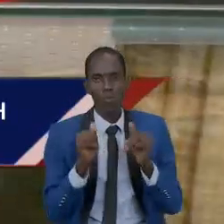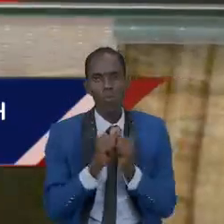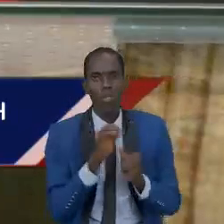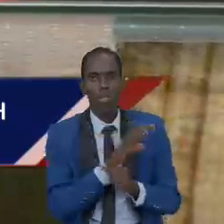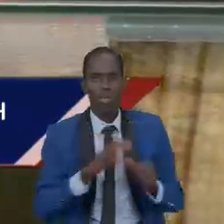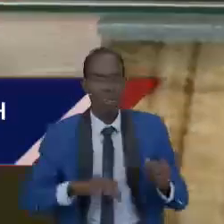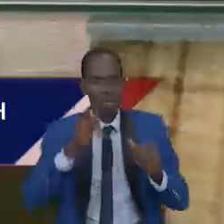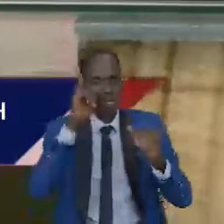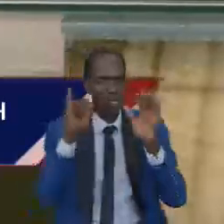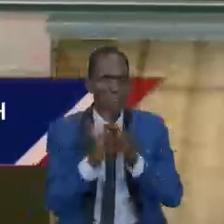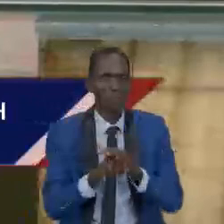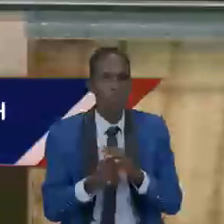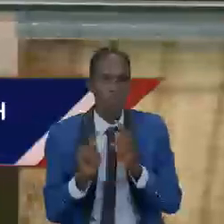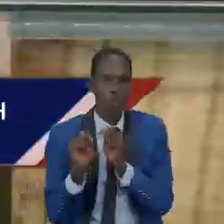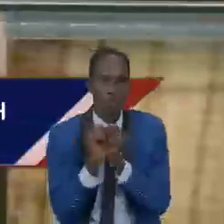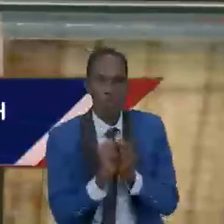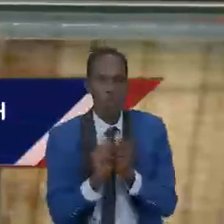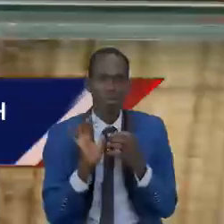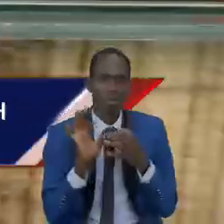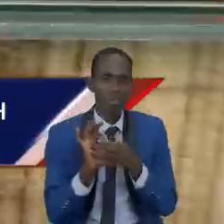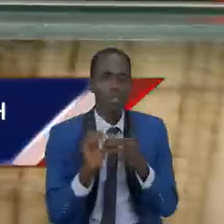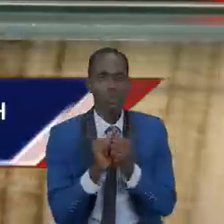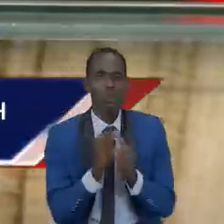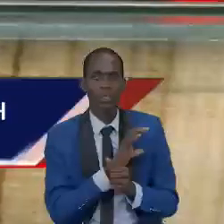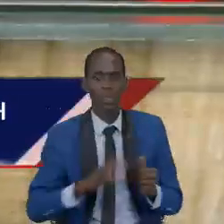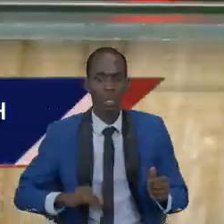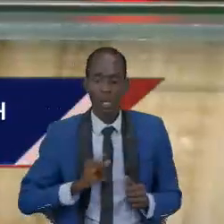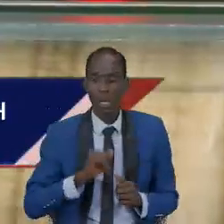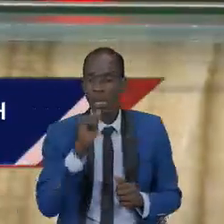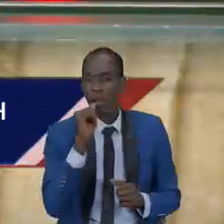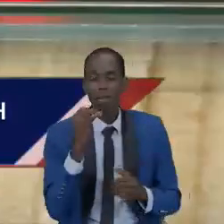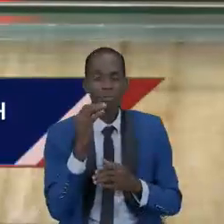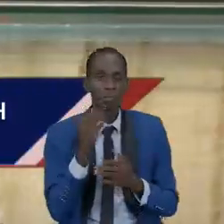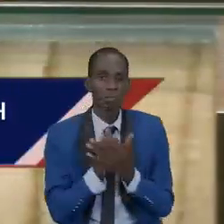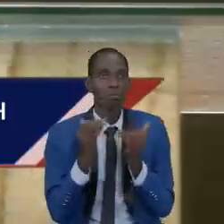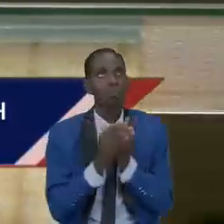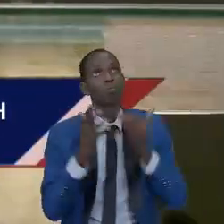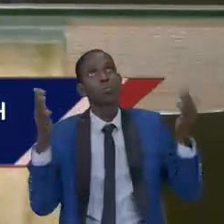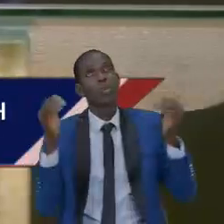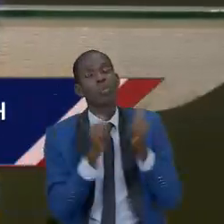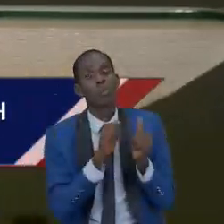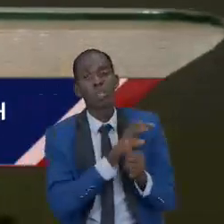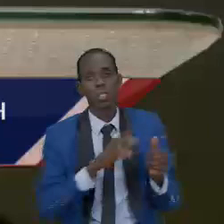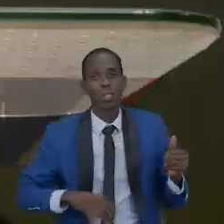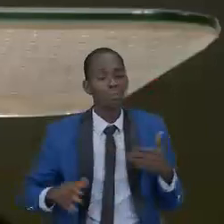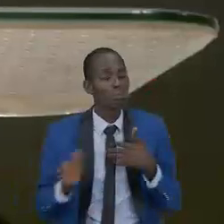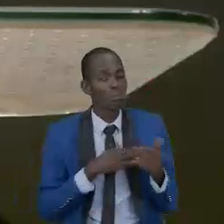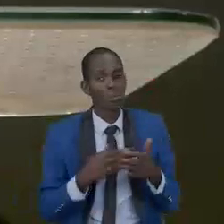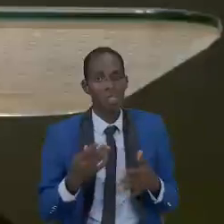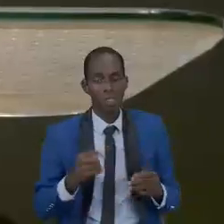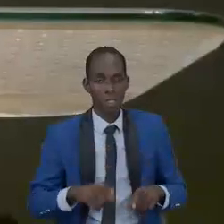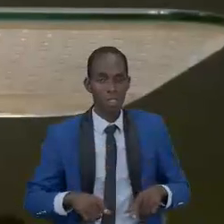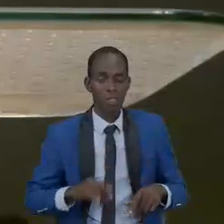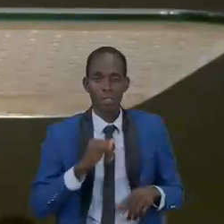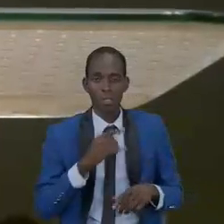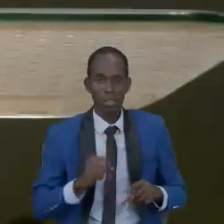identified with Christ. I am crucified with Christ. Nevertheless, I live, yet not I,